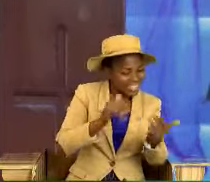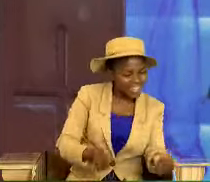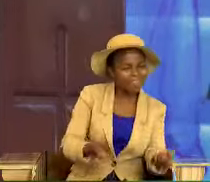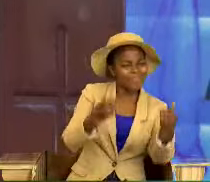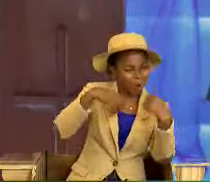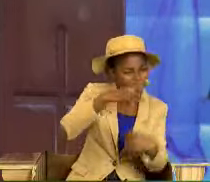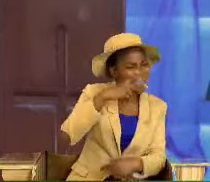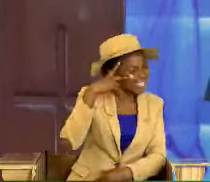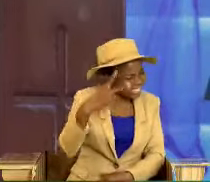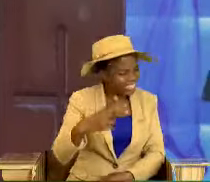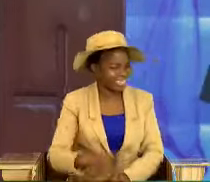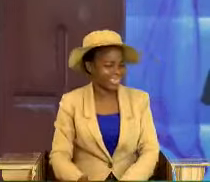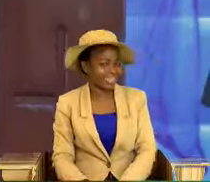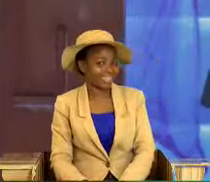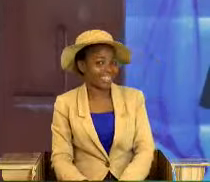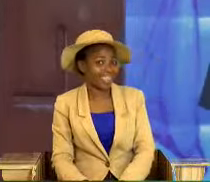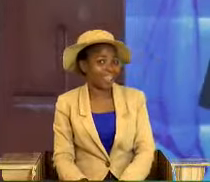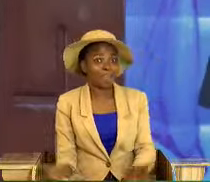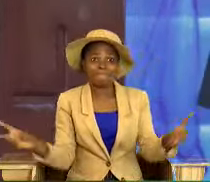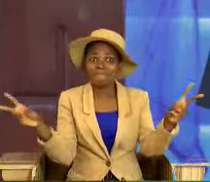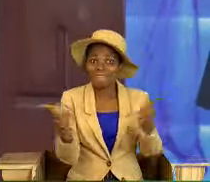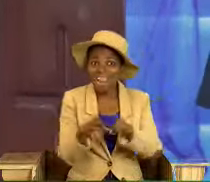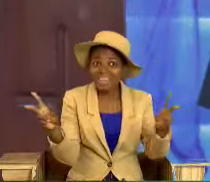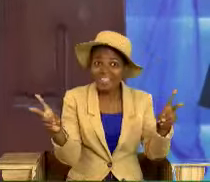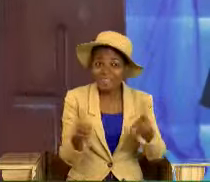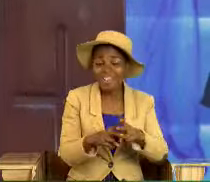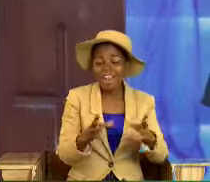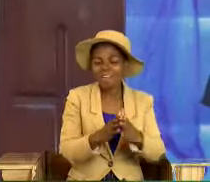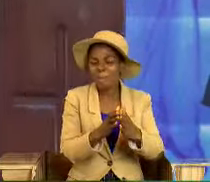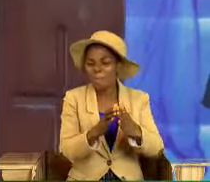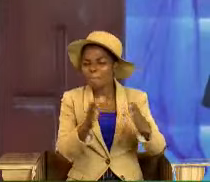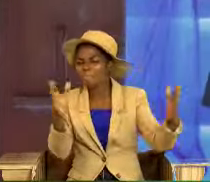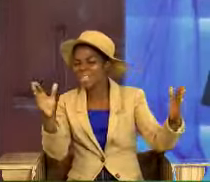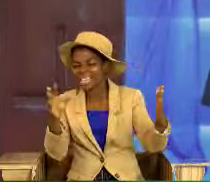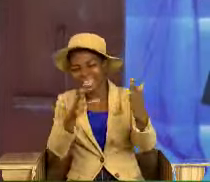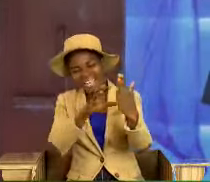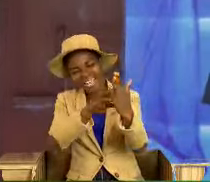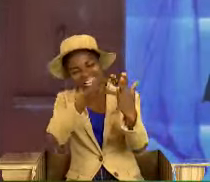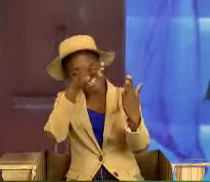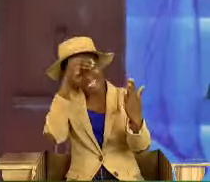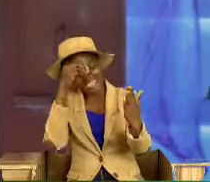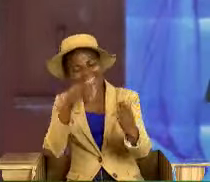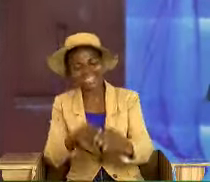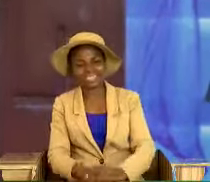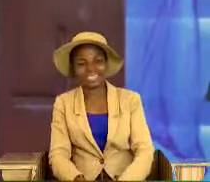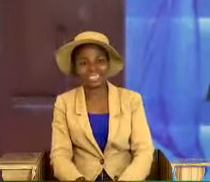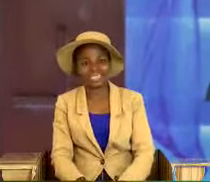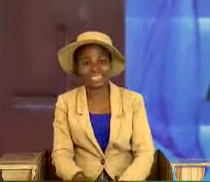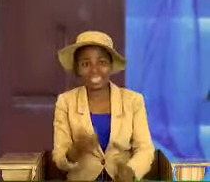big lesson great things can come out from strange